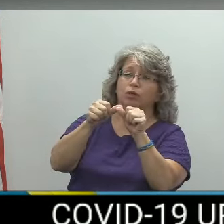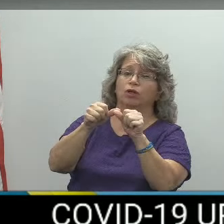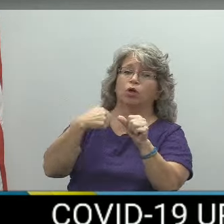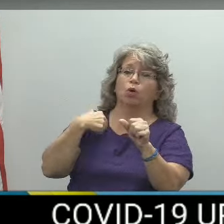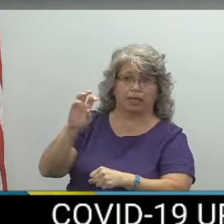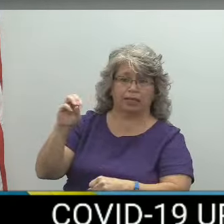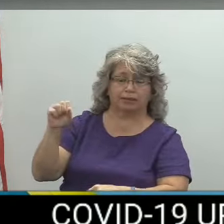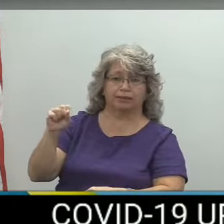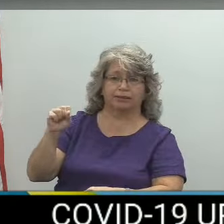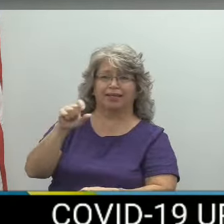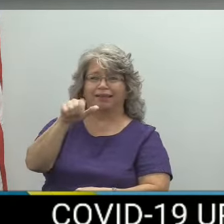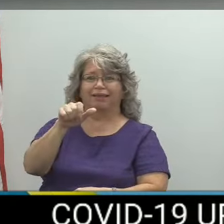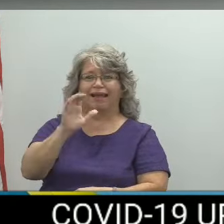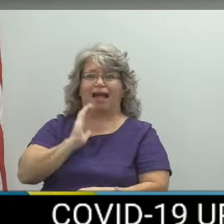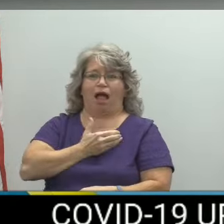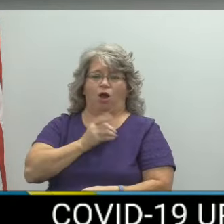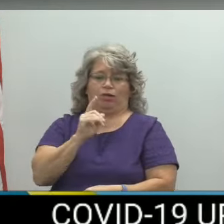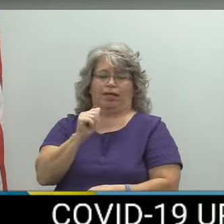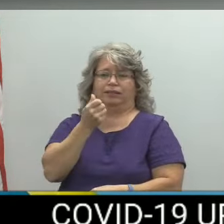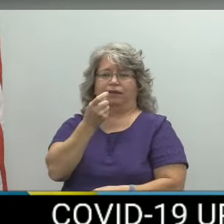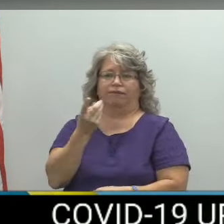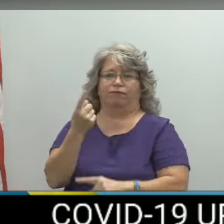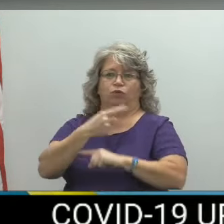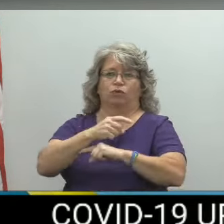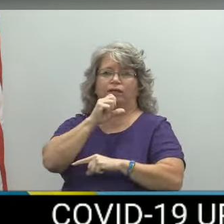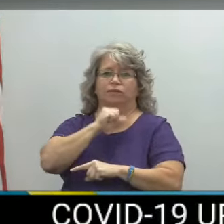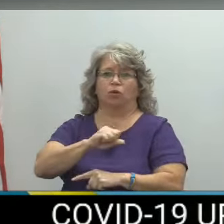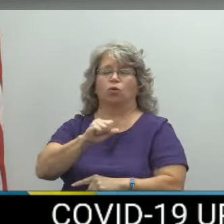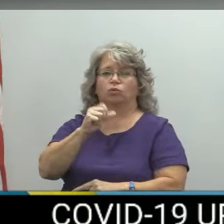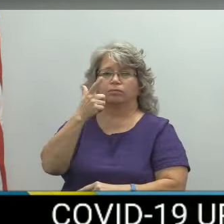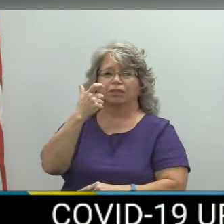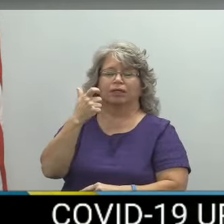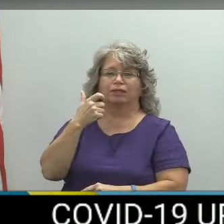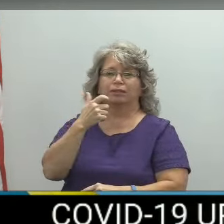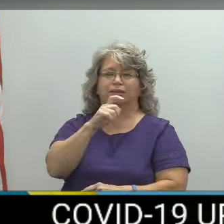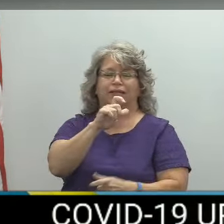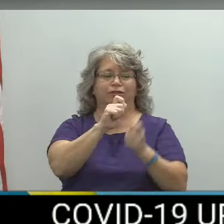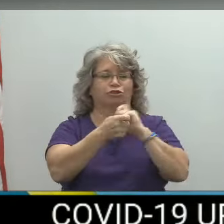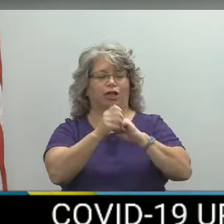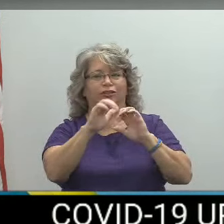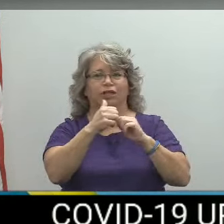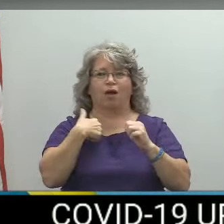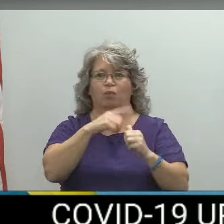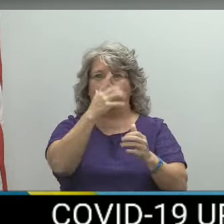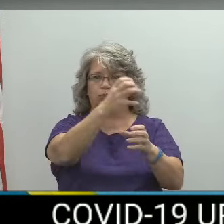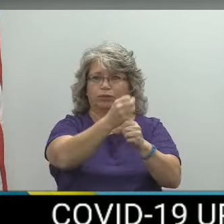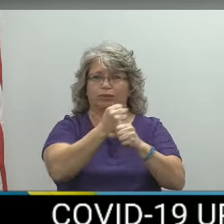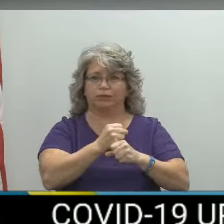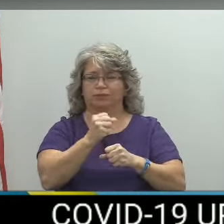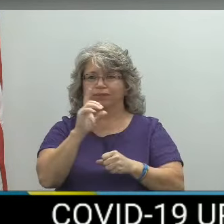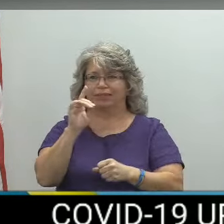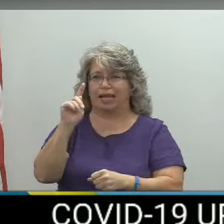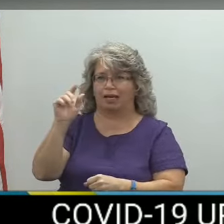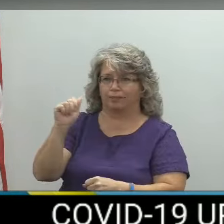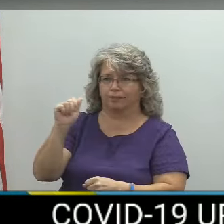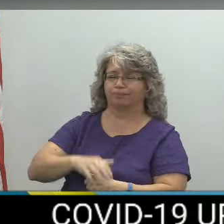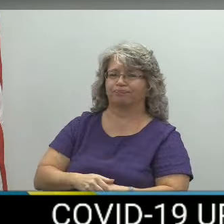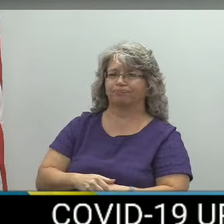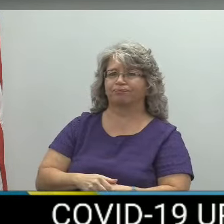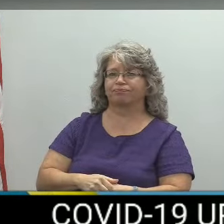bend, the change in data format. And we'll get out a newer graphic as soon as we can get those problems rectified. Next